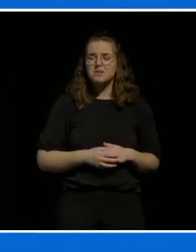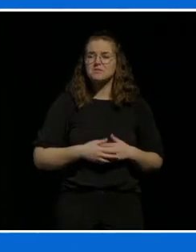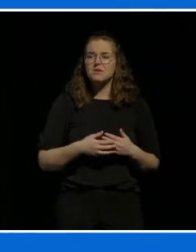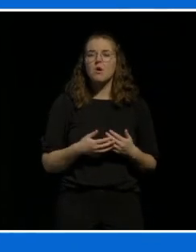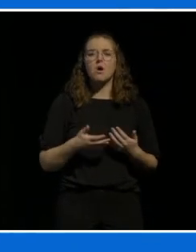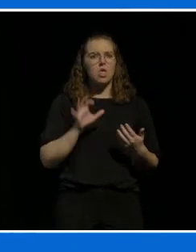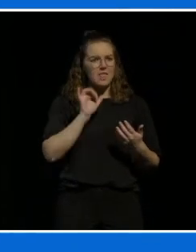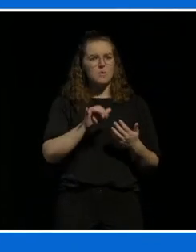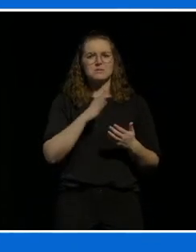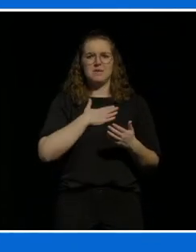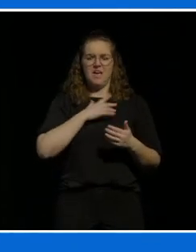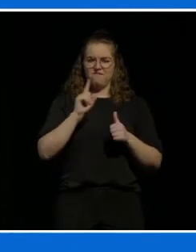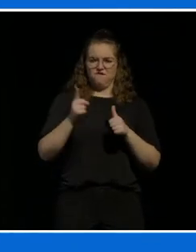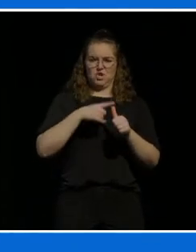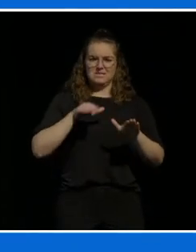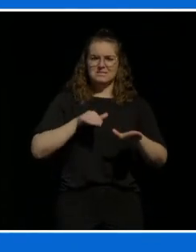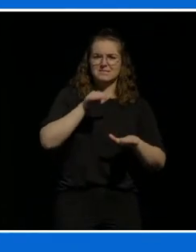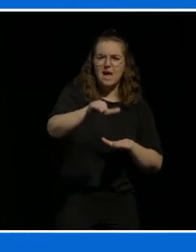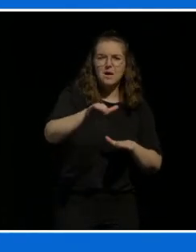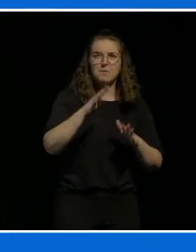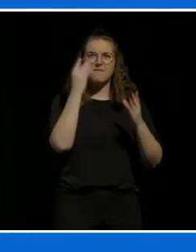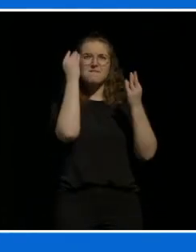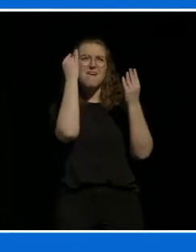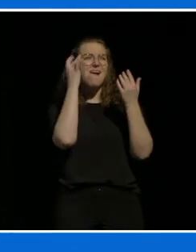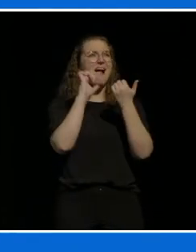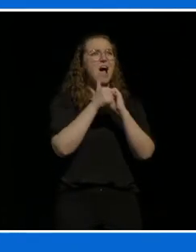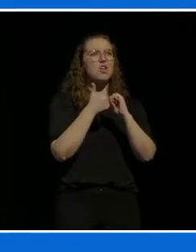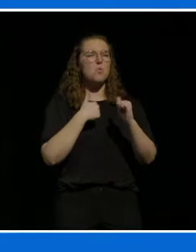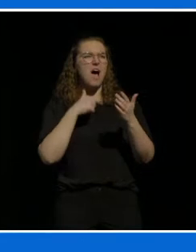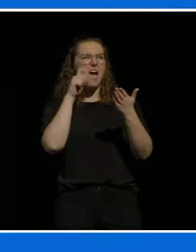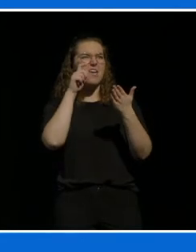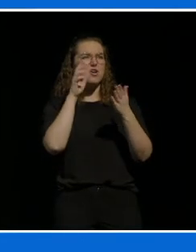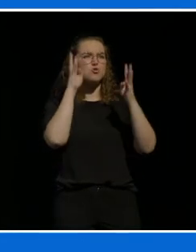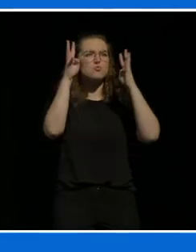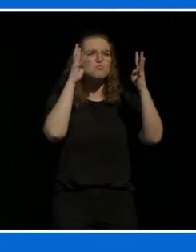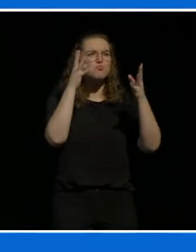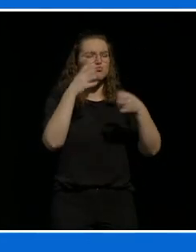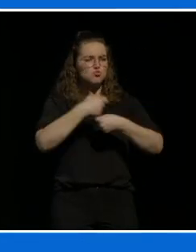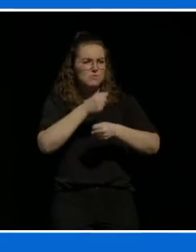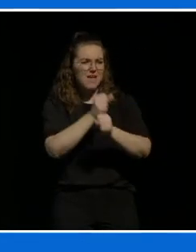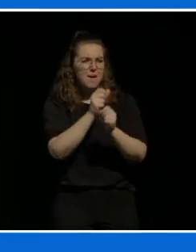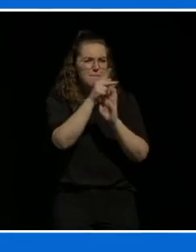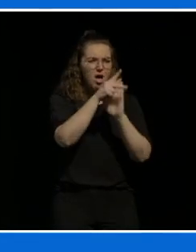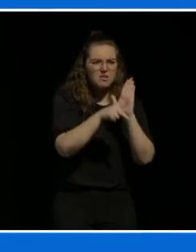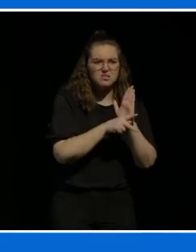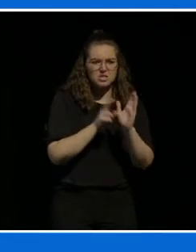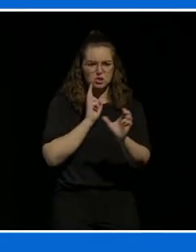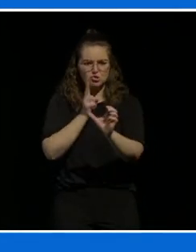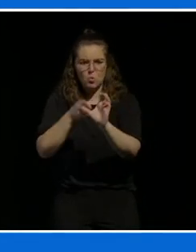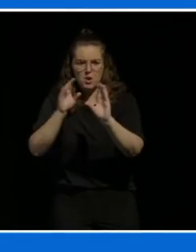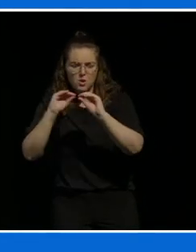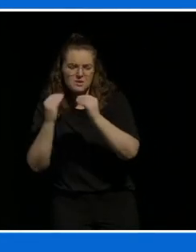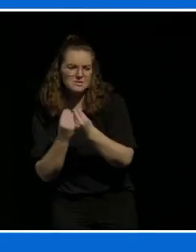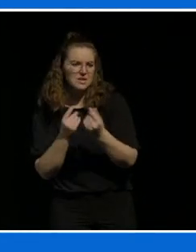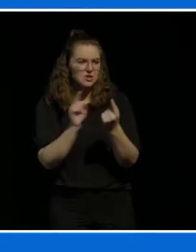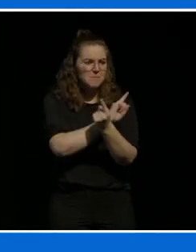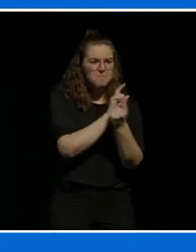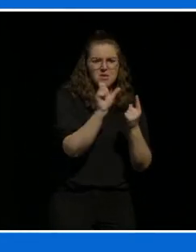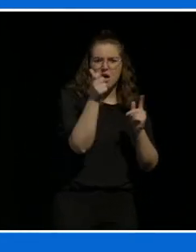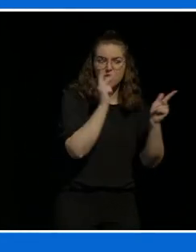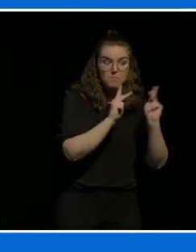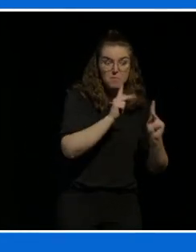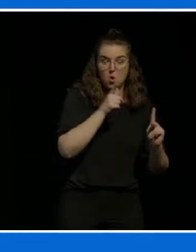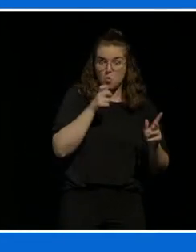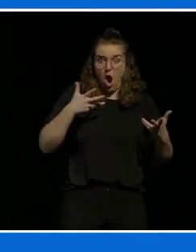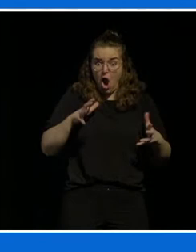steps I took, was just figuring out, how do I create policy, write things down, join organizations, and meet other people who've been doing this work already,